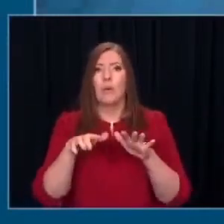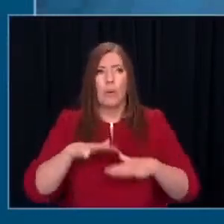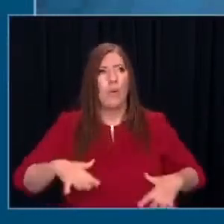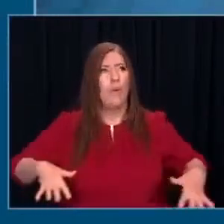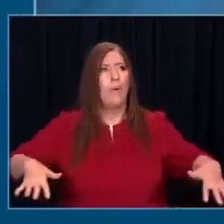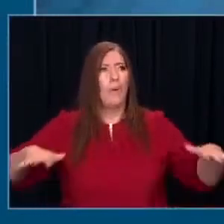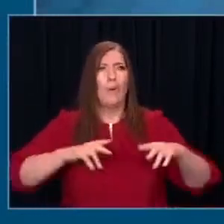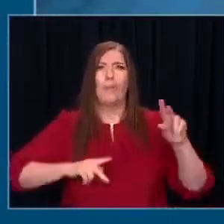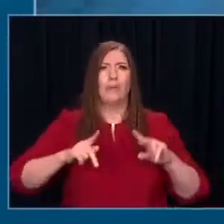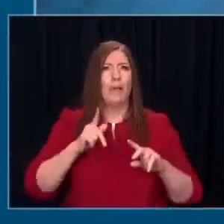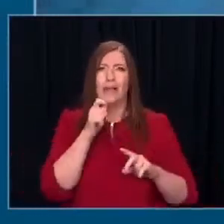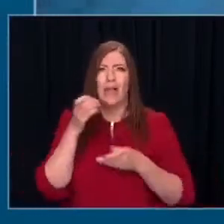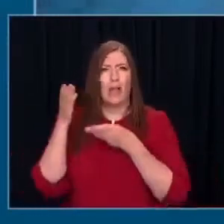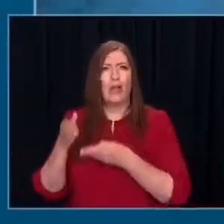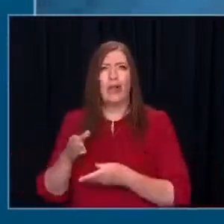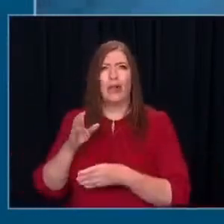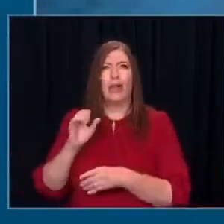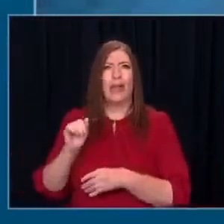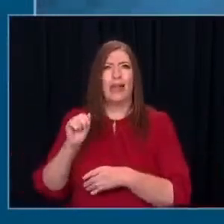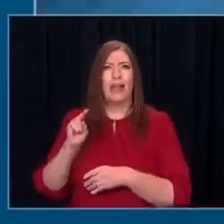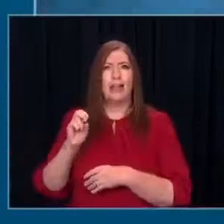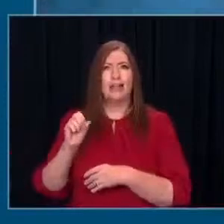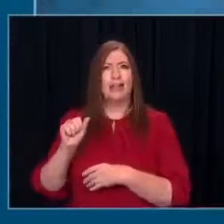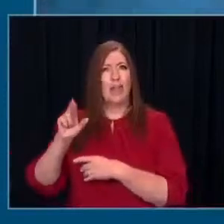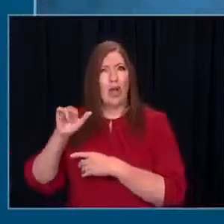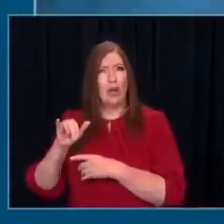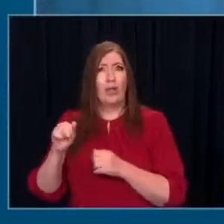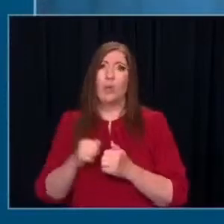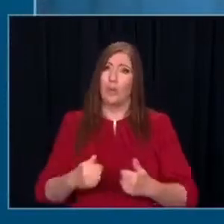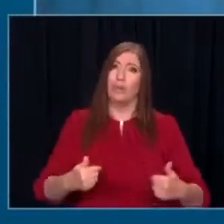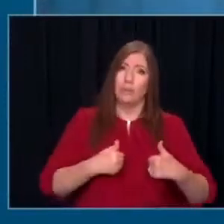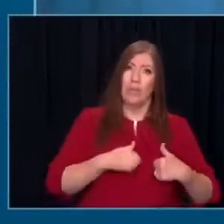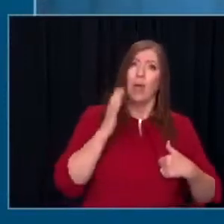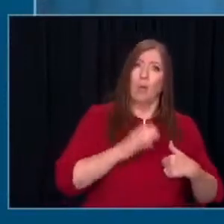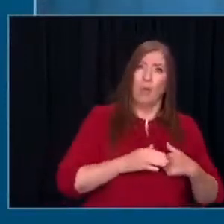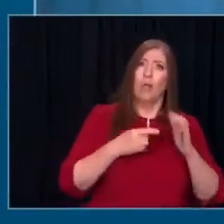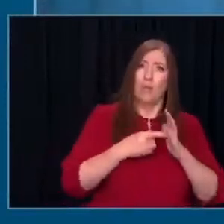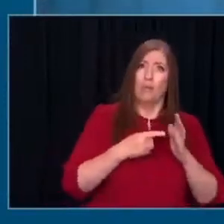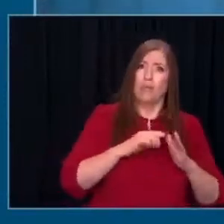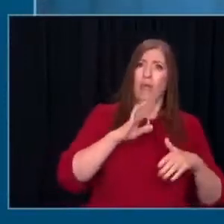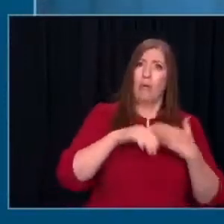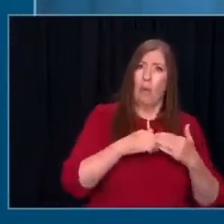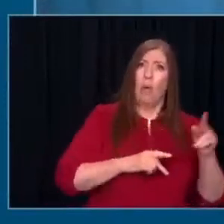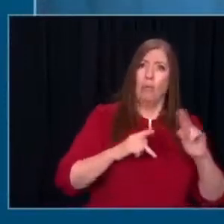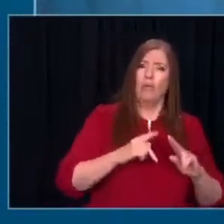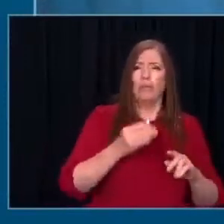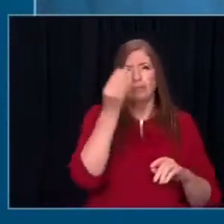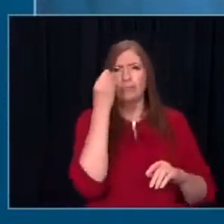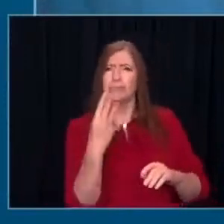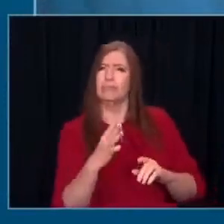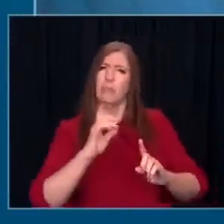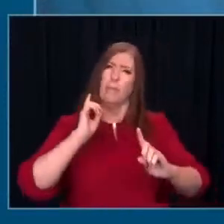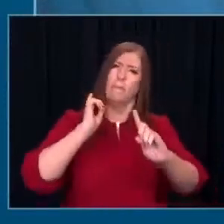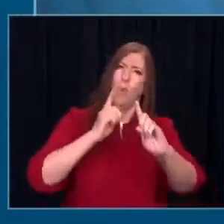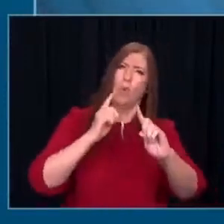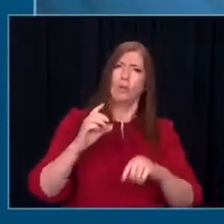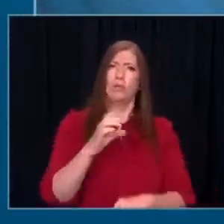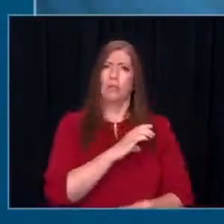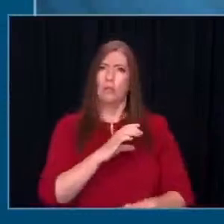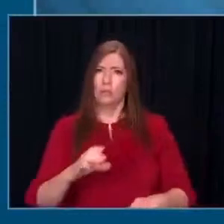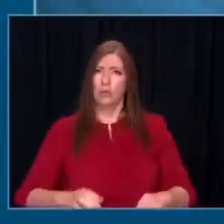be with her, that will be with me. Thing is the bottom line is this. Christ is